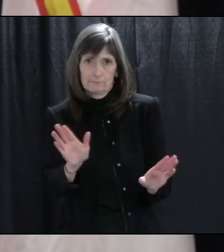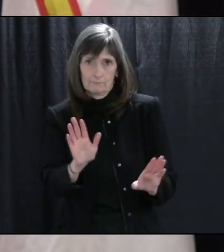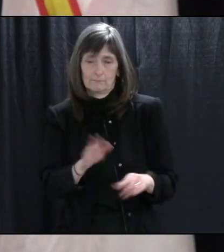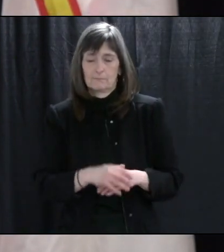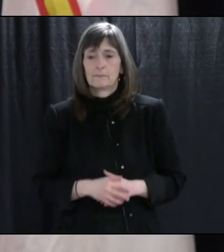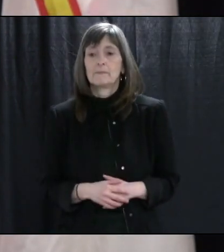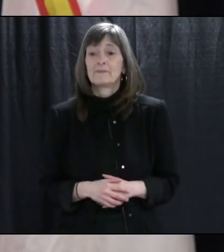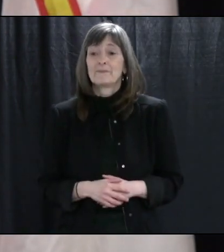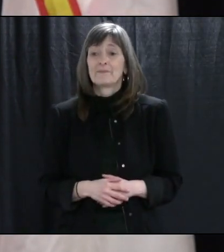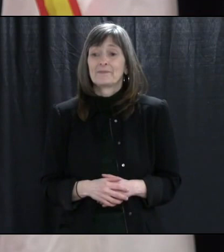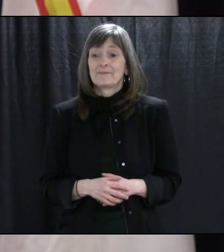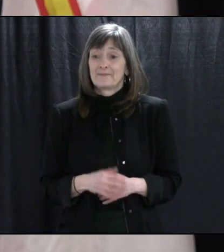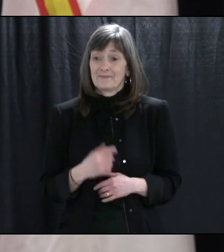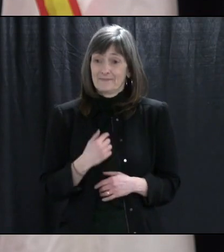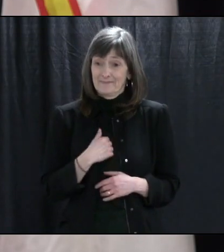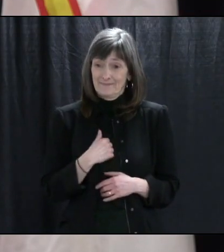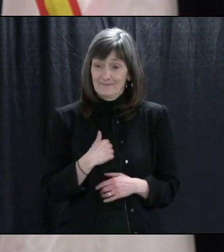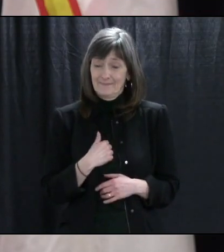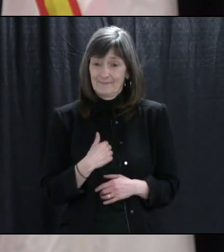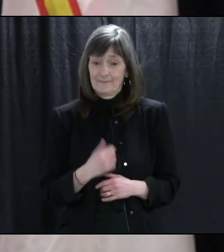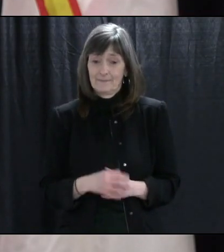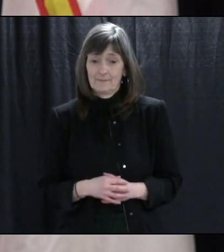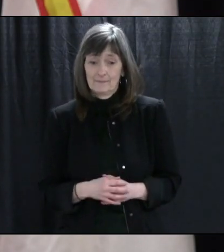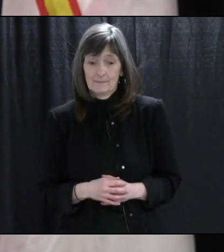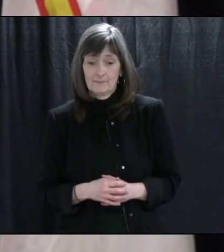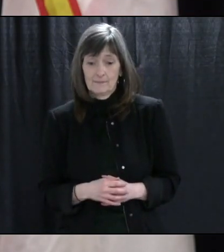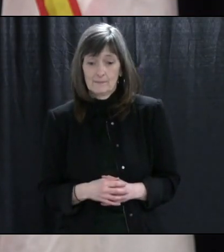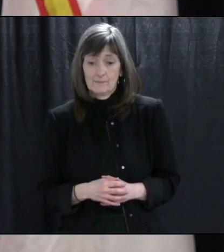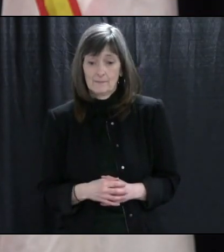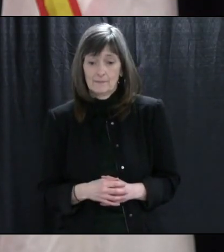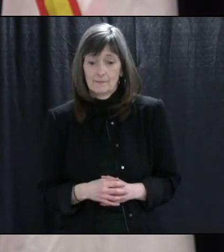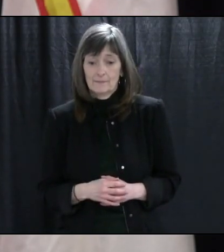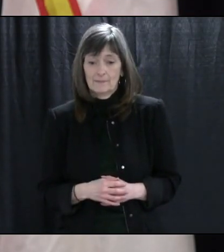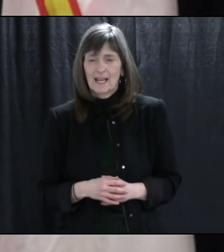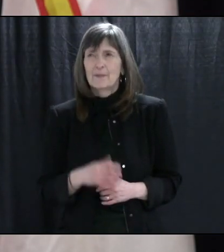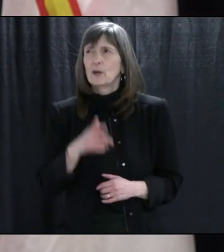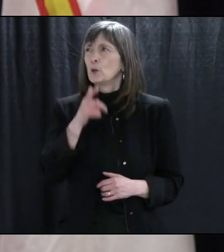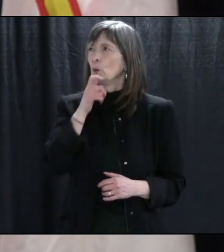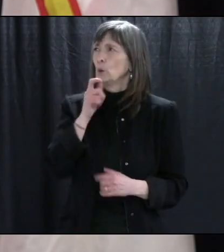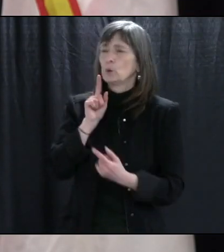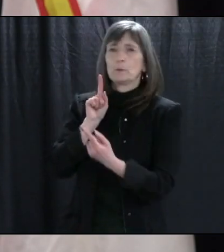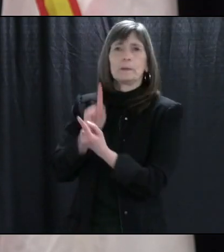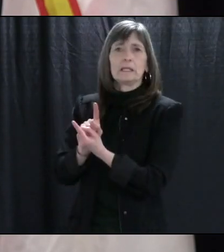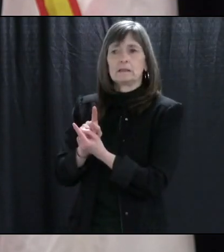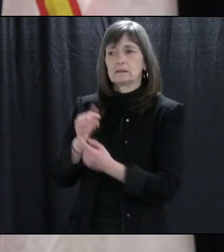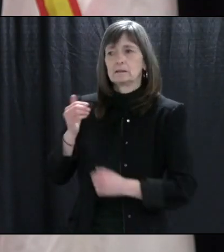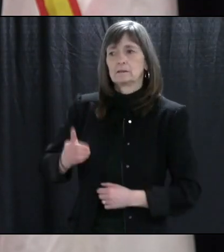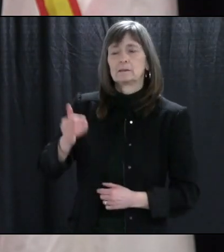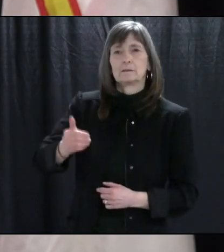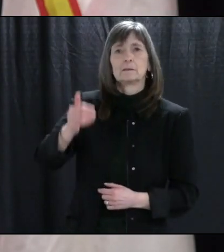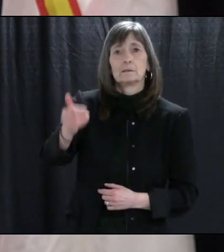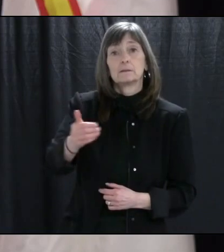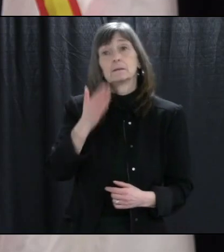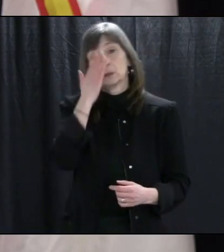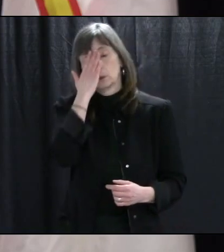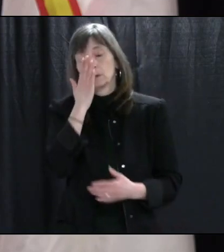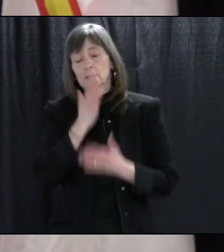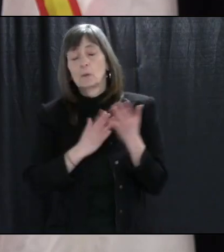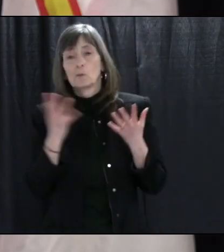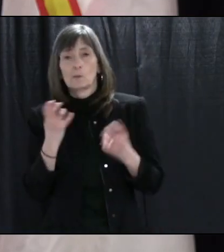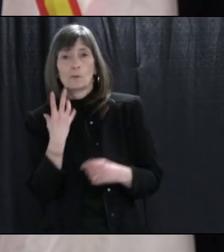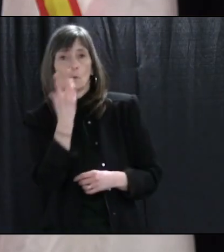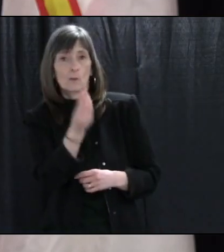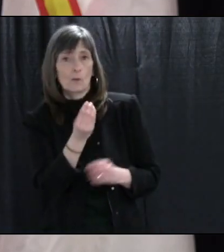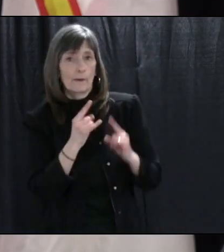my perspective is when I look at the people that you touch along the way. Of course, I know that people would want to go to the cabins, but